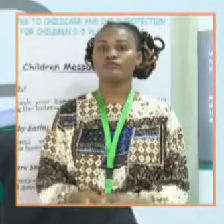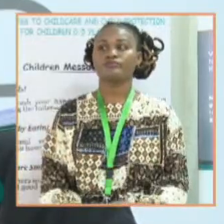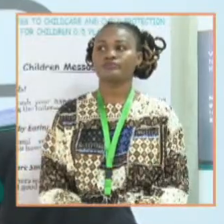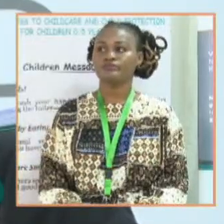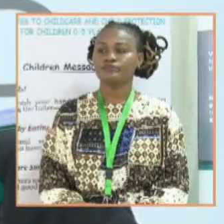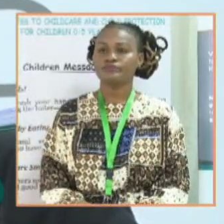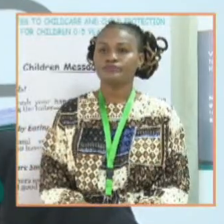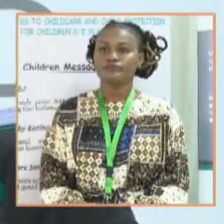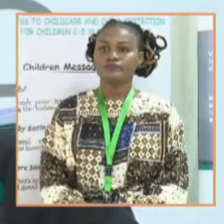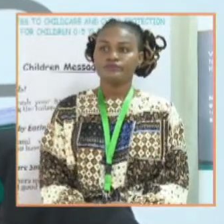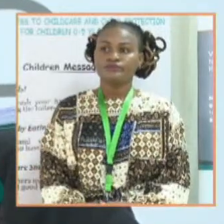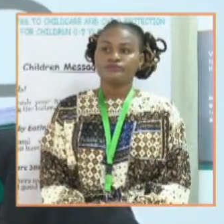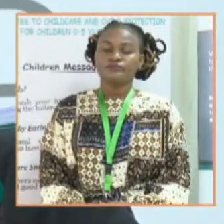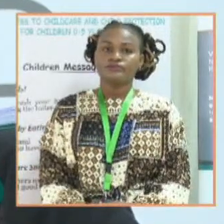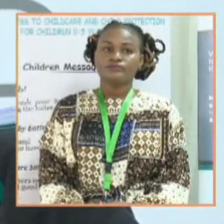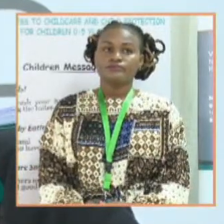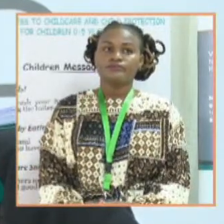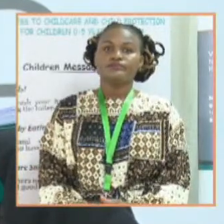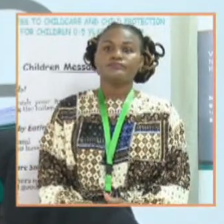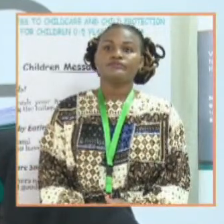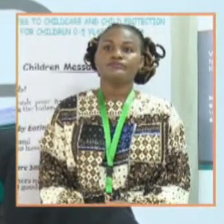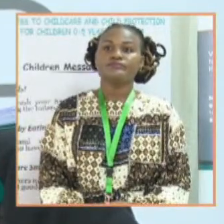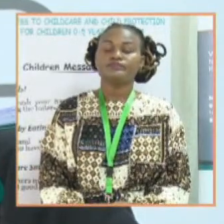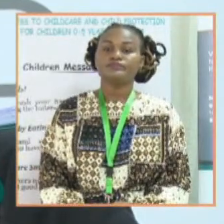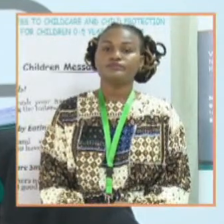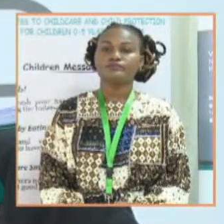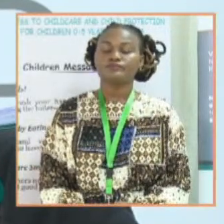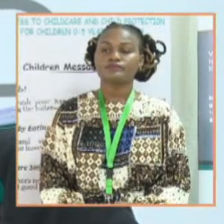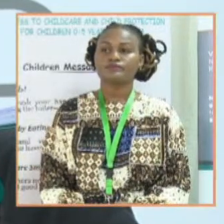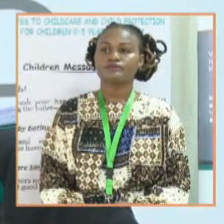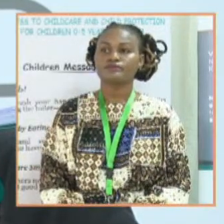to ECE.